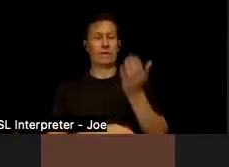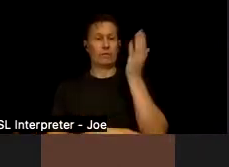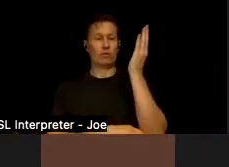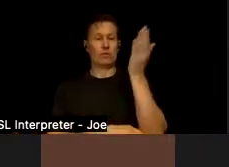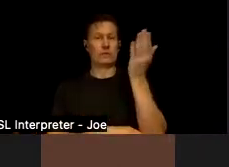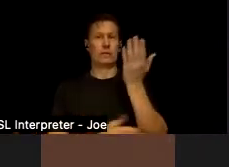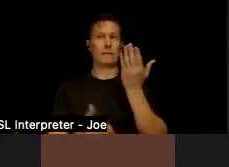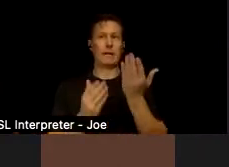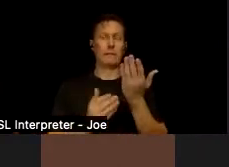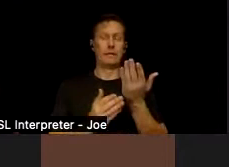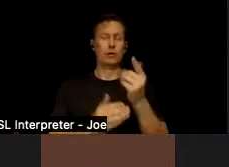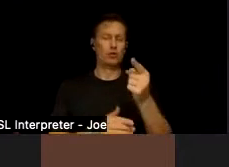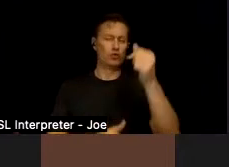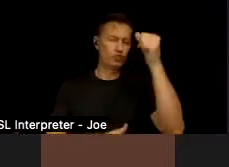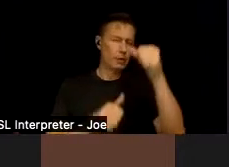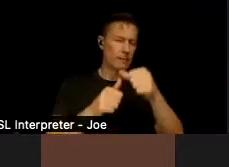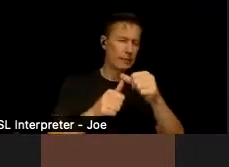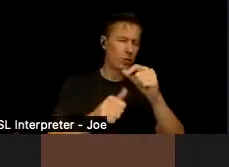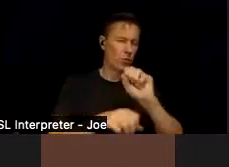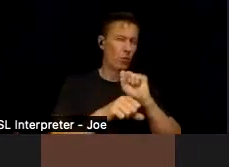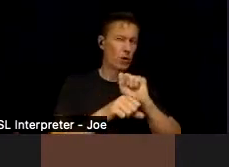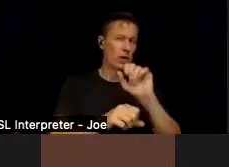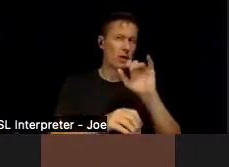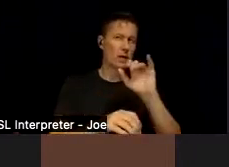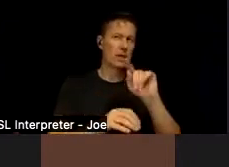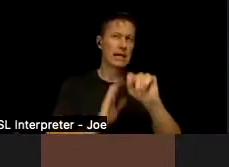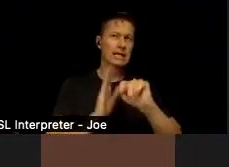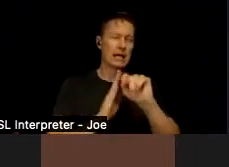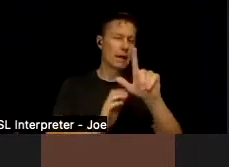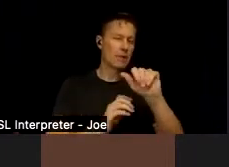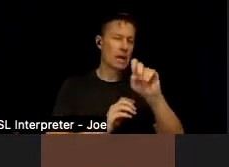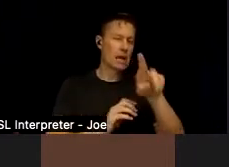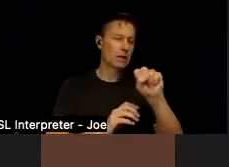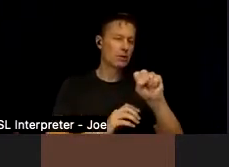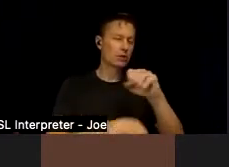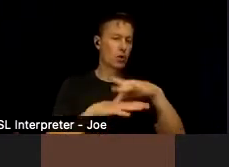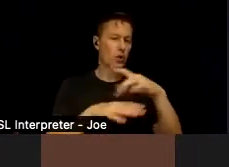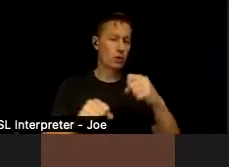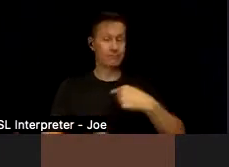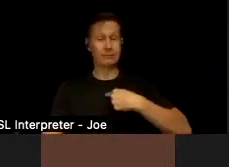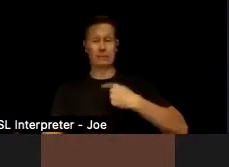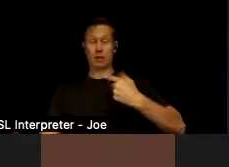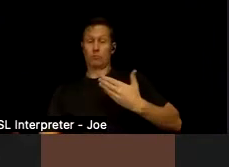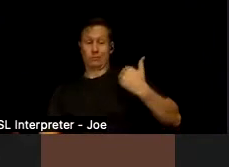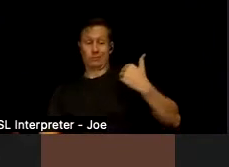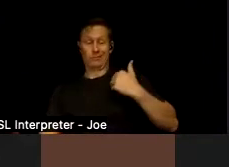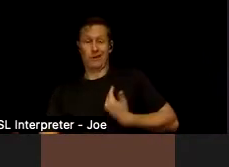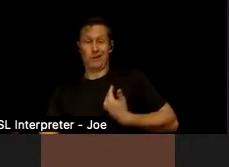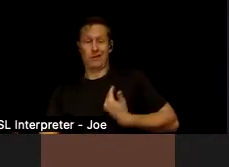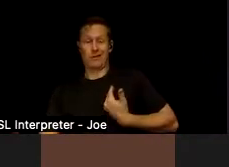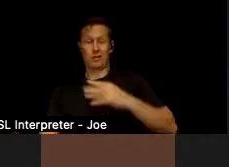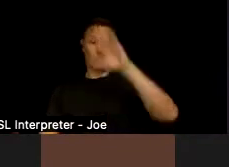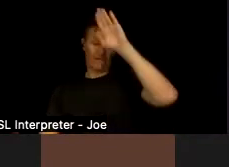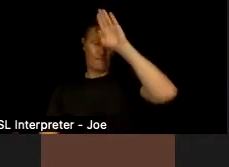to, does anyone remember or was working at the time of the Landers earthquake? And I was a young firefighter. I was working in the